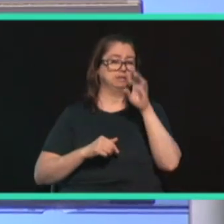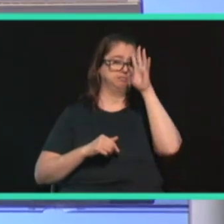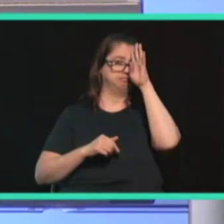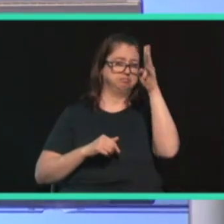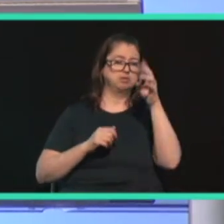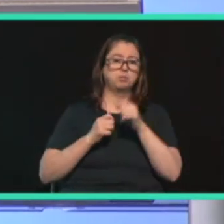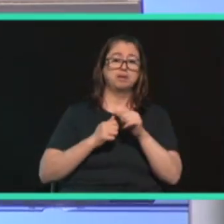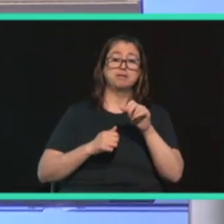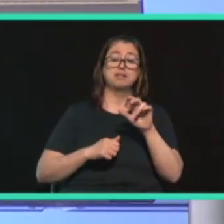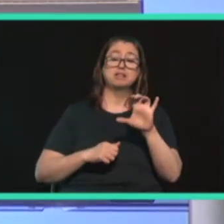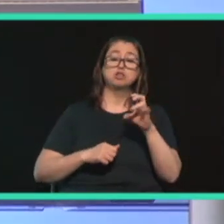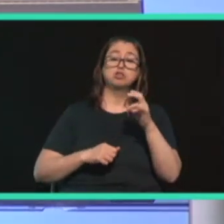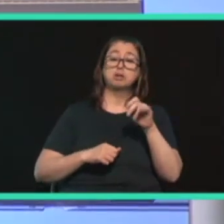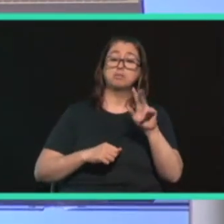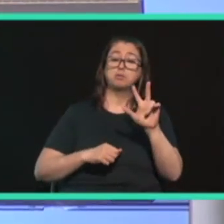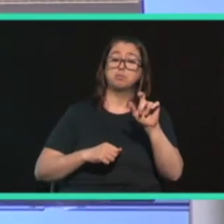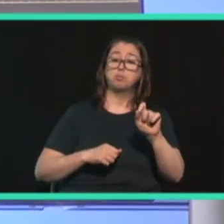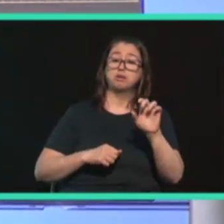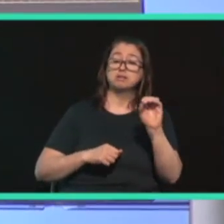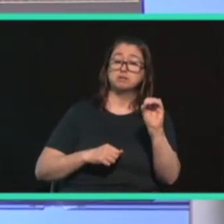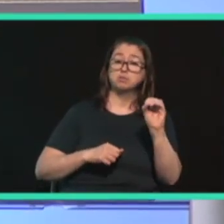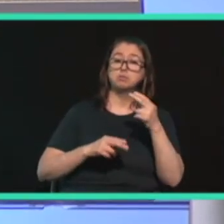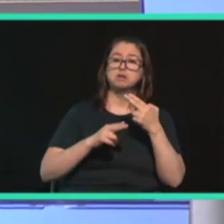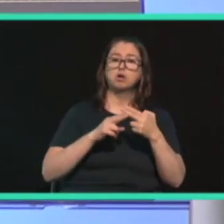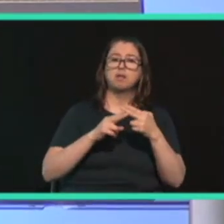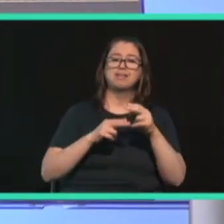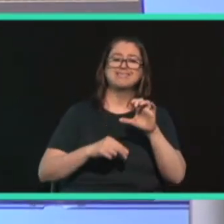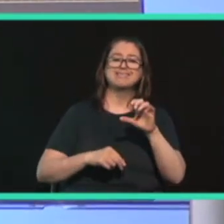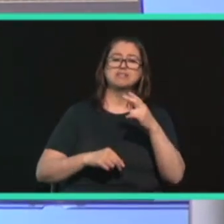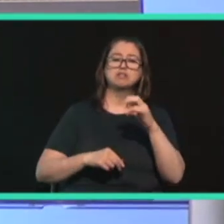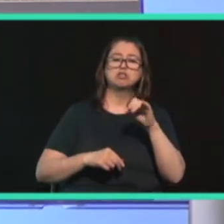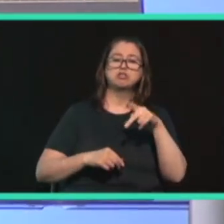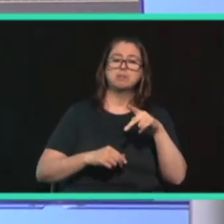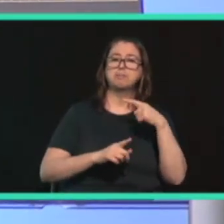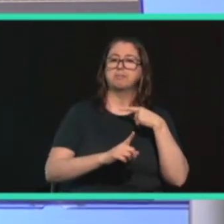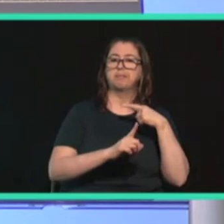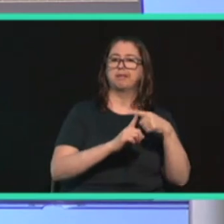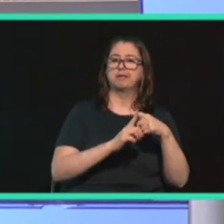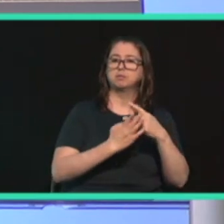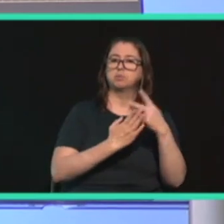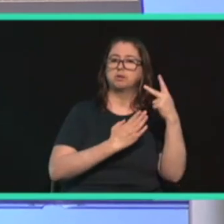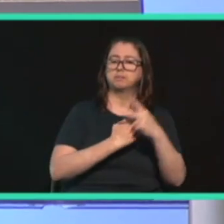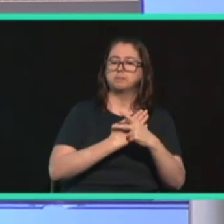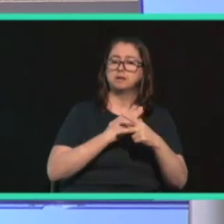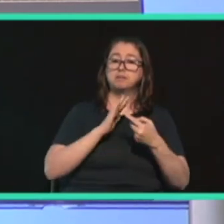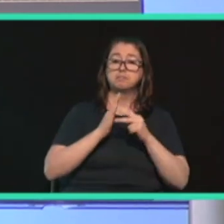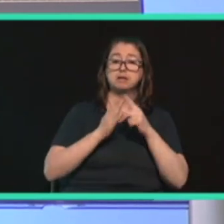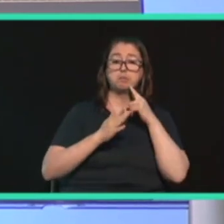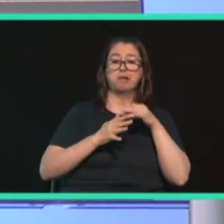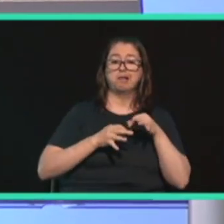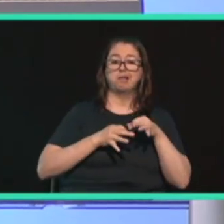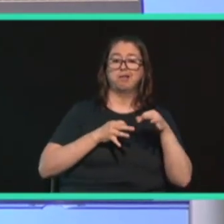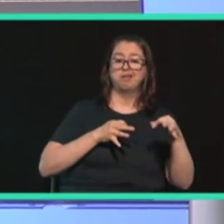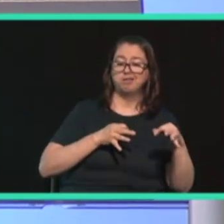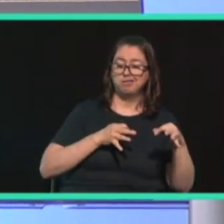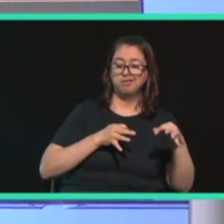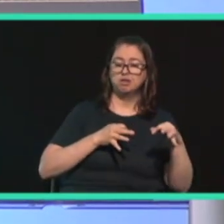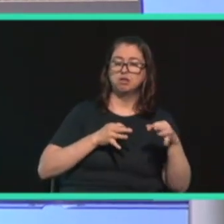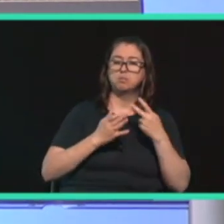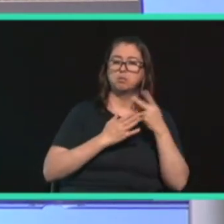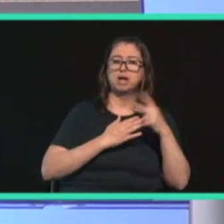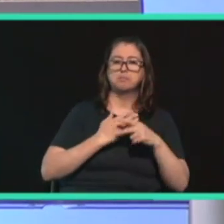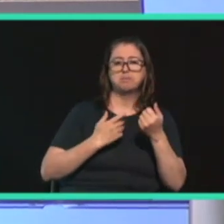CHIP 3.0, as we call it, is the CHIP Plus program. So this extends the program by another 18